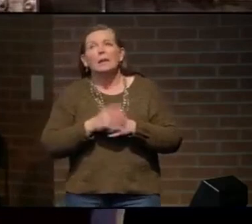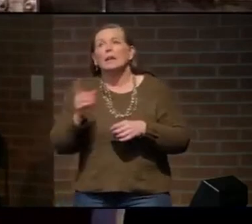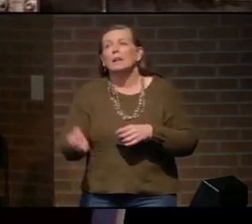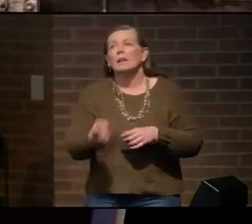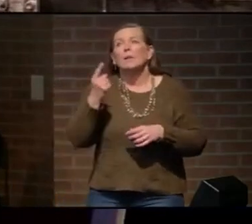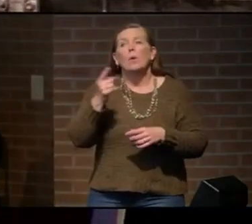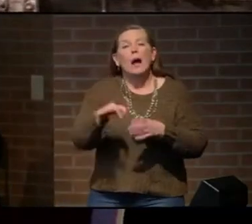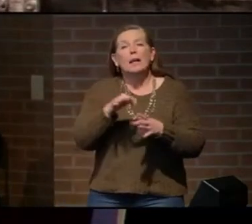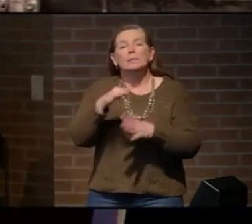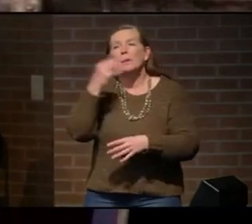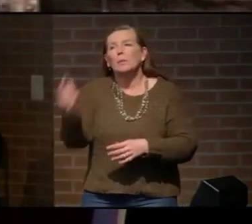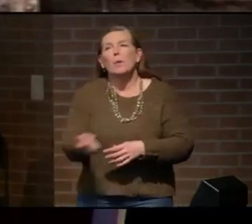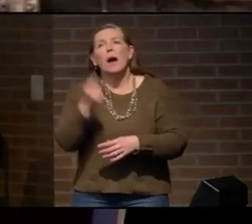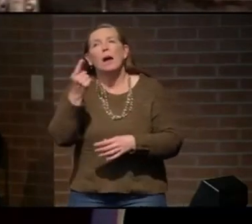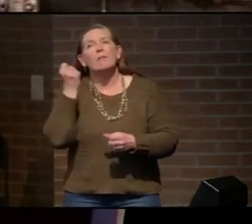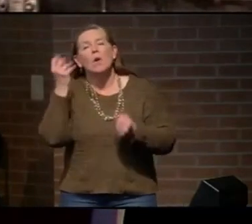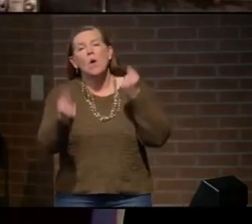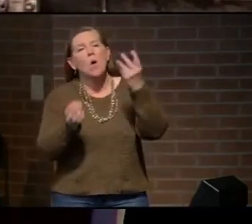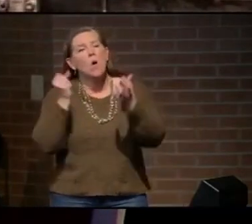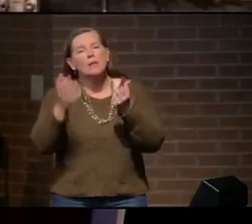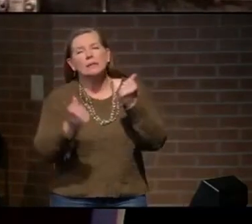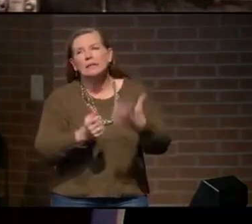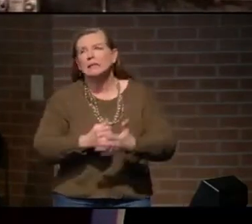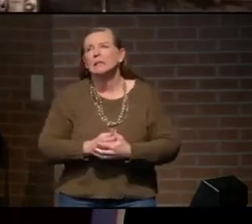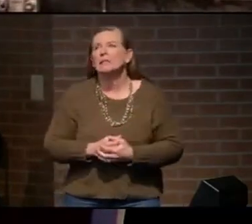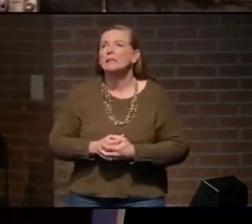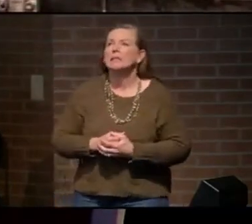one spirit, one voice.